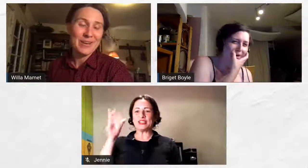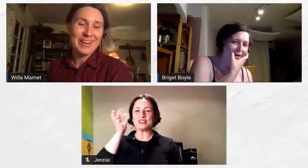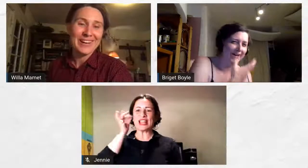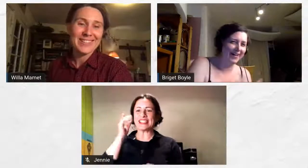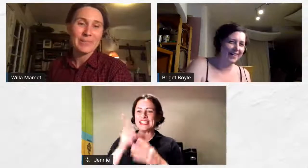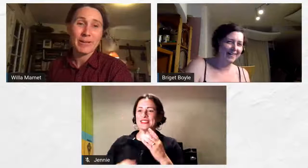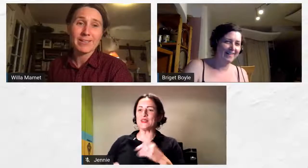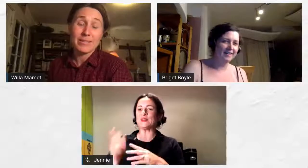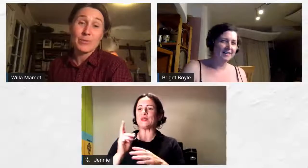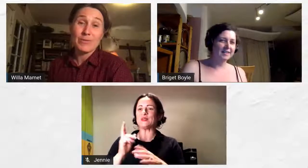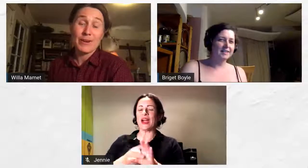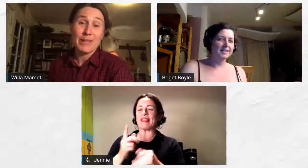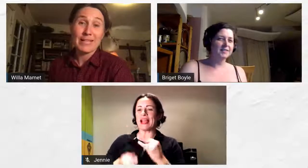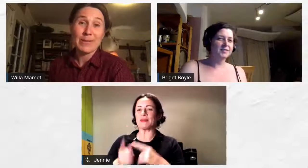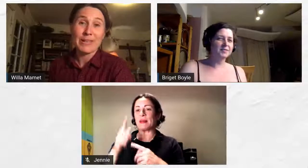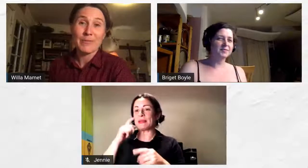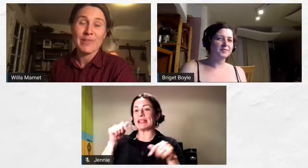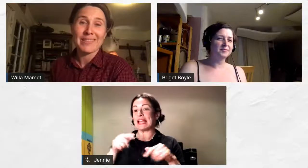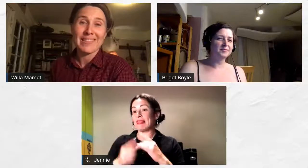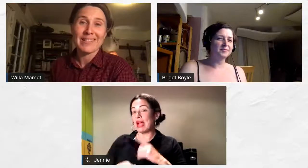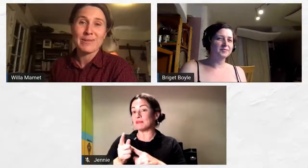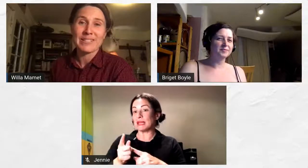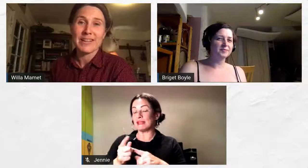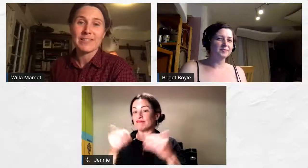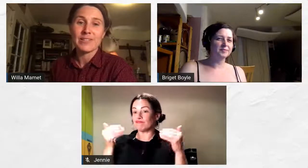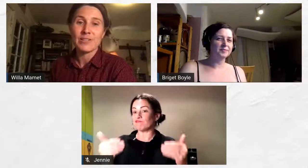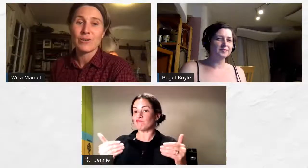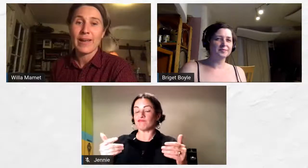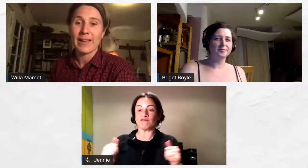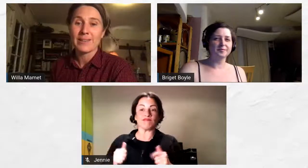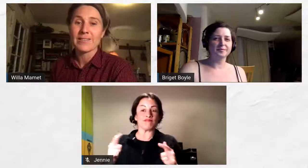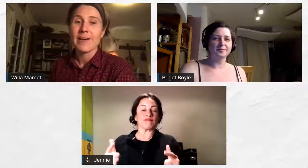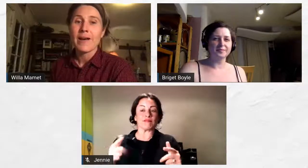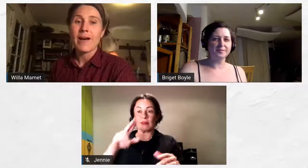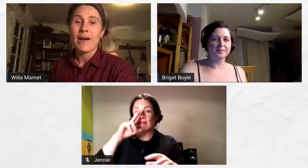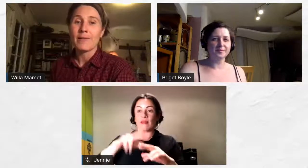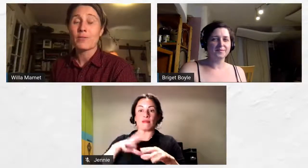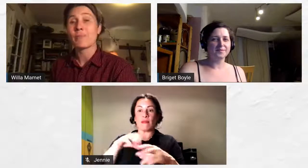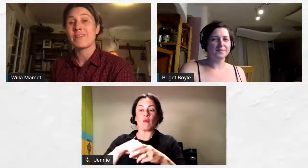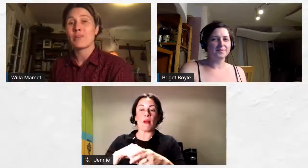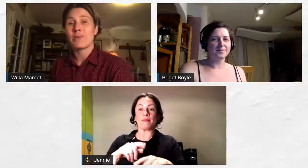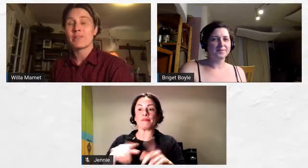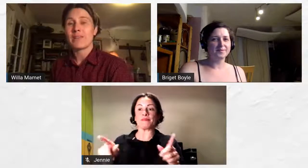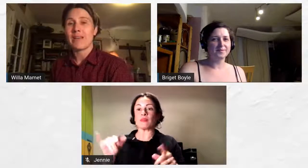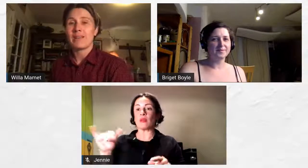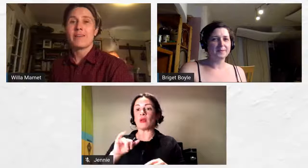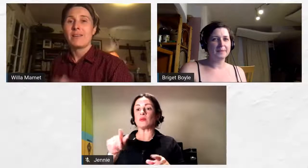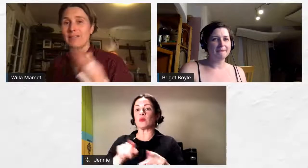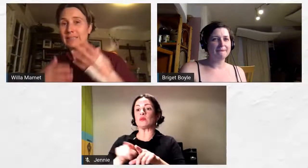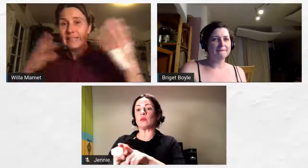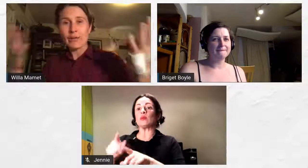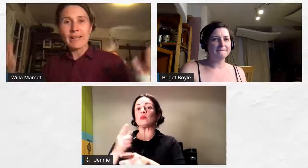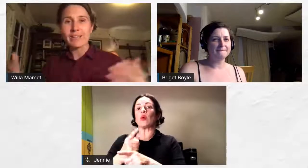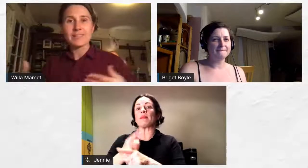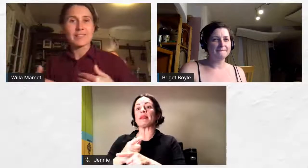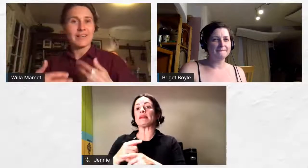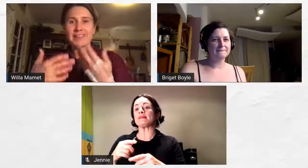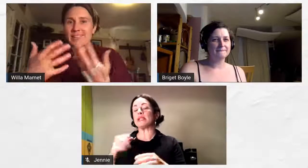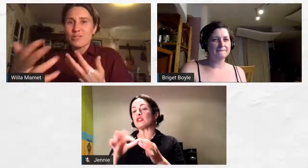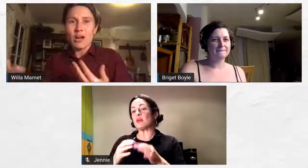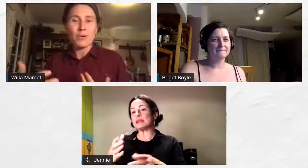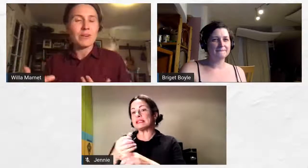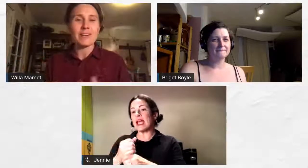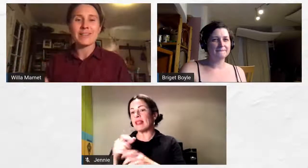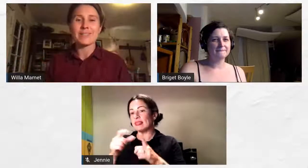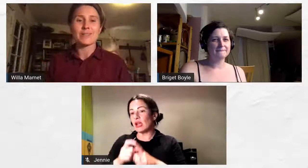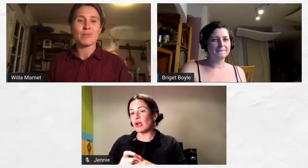to join us because this was a very last minute thing that we decided to do. And normally interpreters get lyrics, get